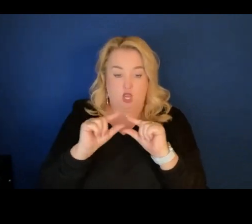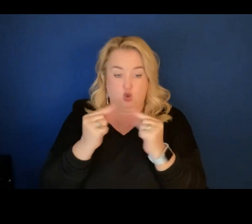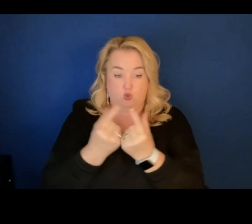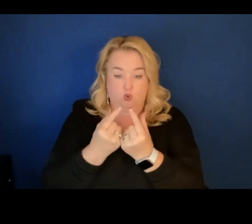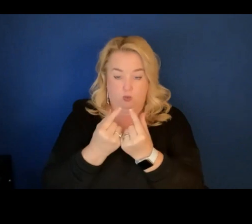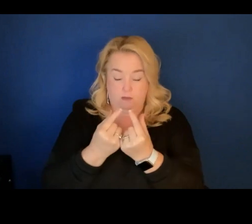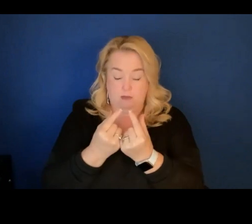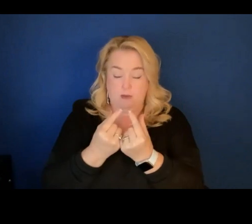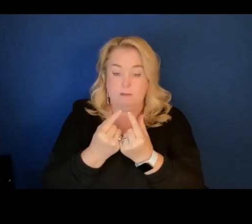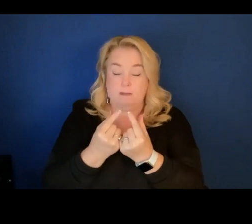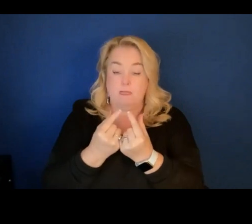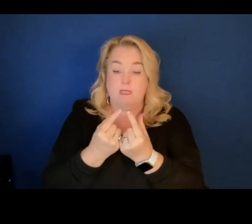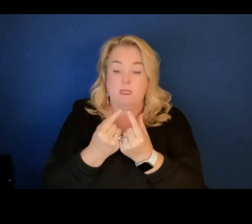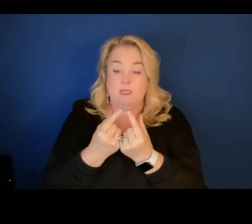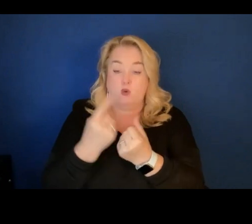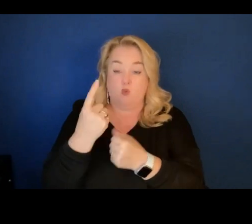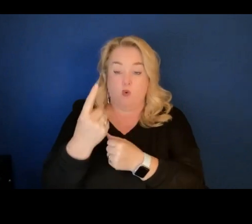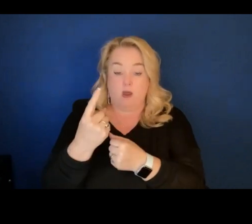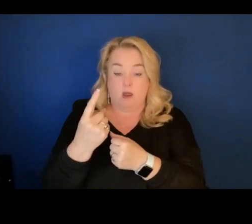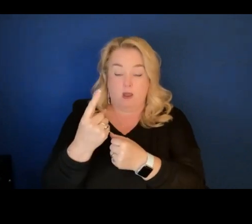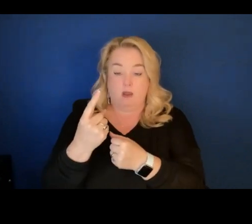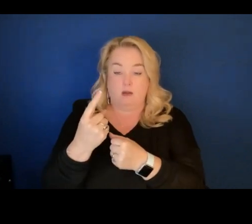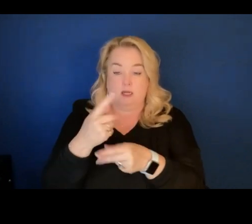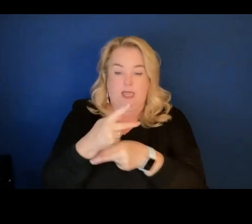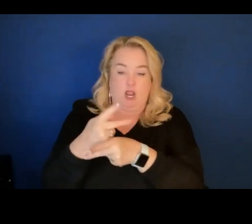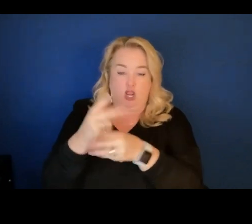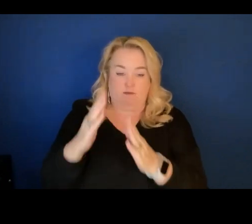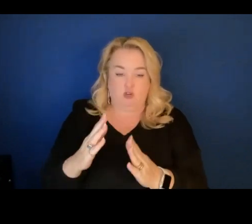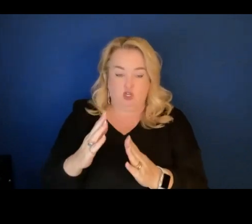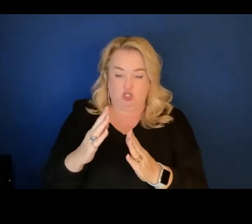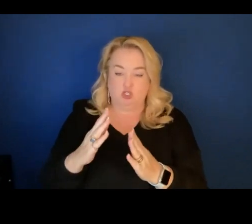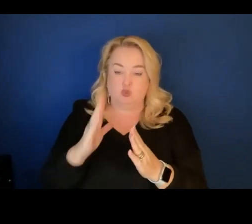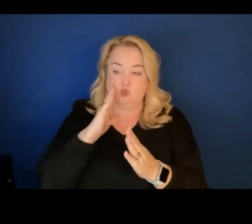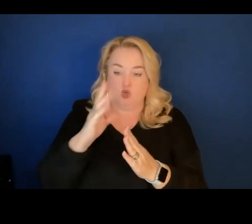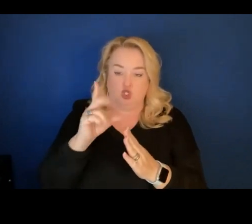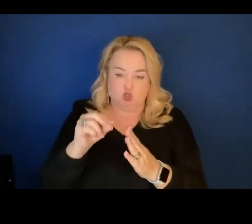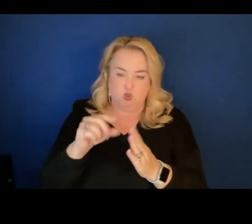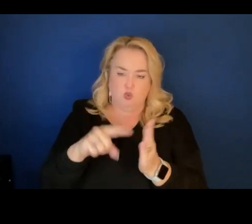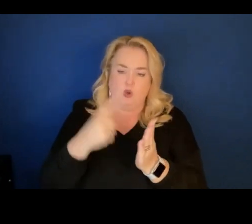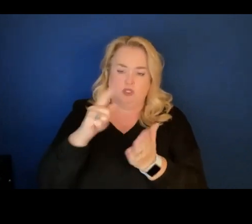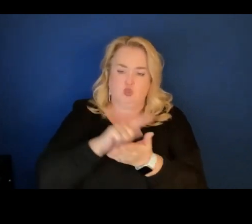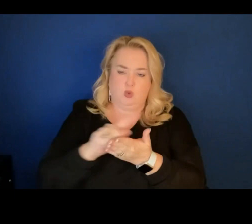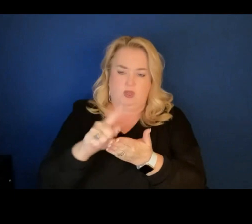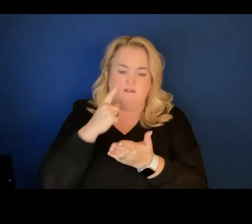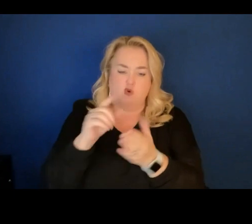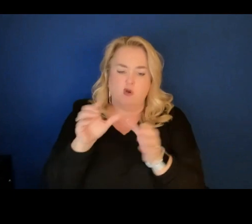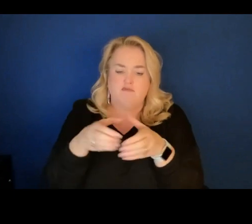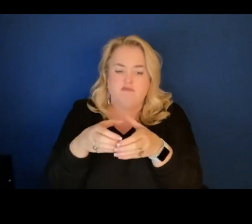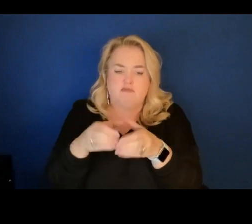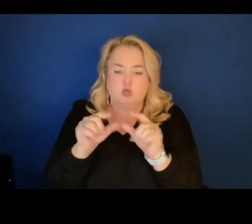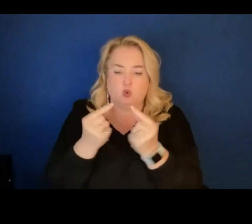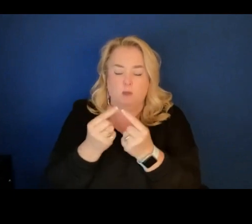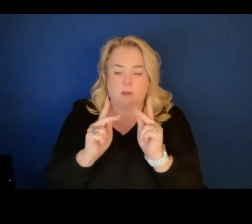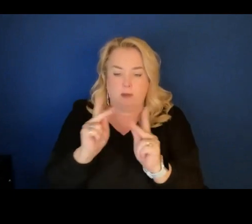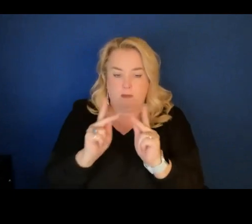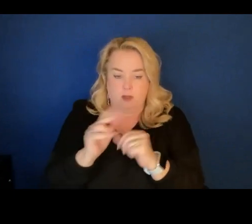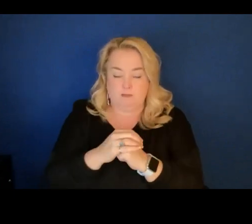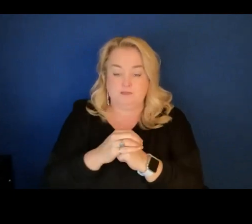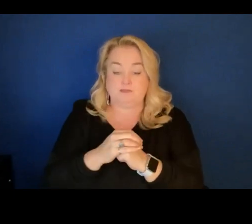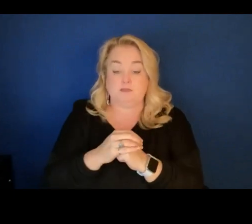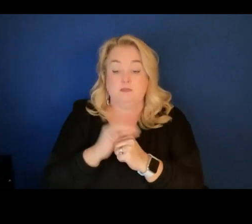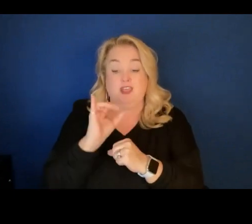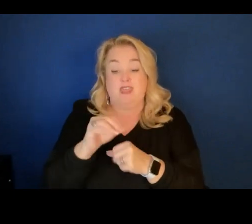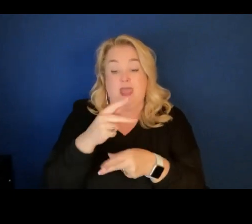respite. And one of those caregivers, we still do it once a week for a very small group of people. And one of those caregivers